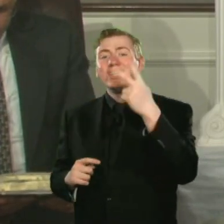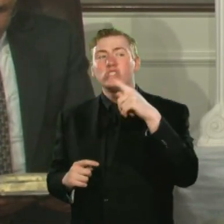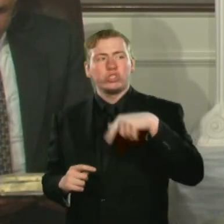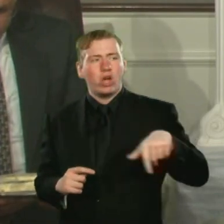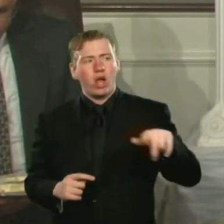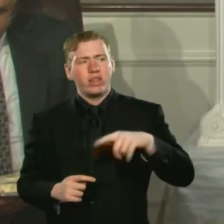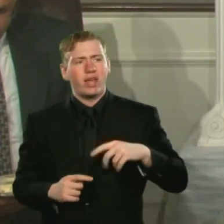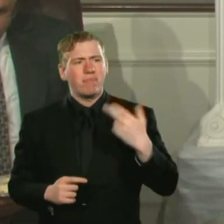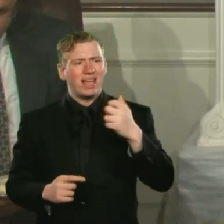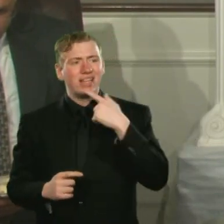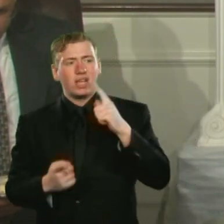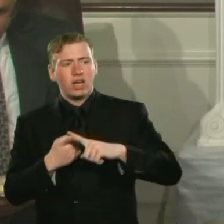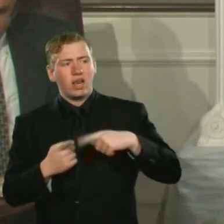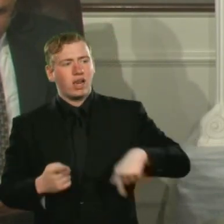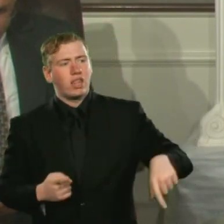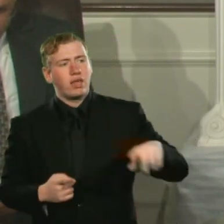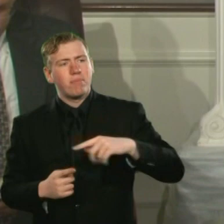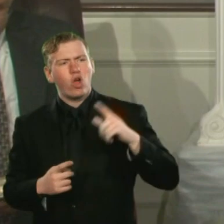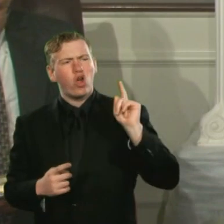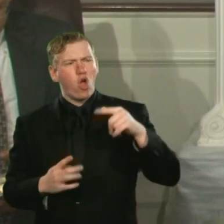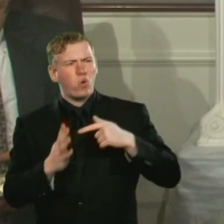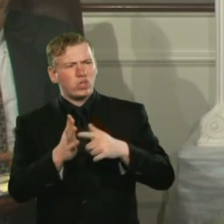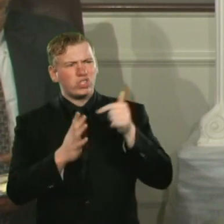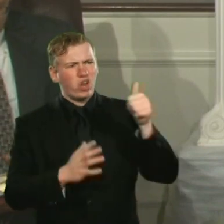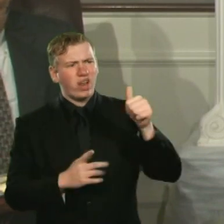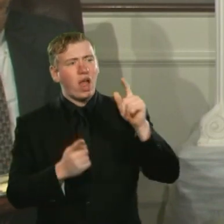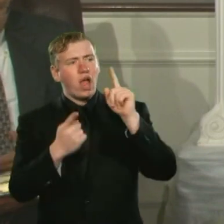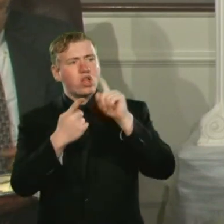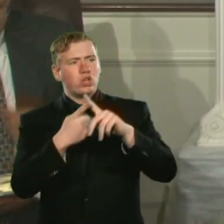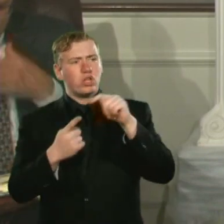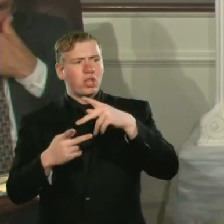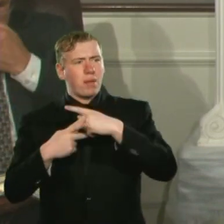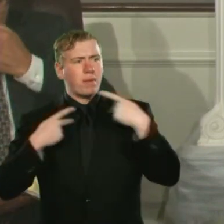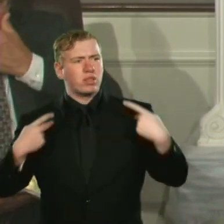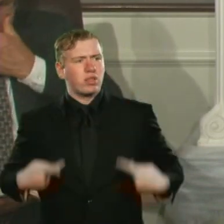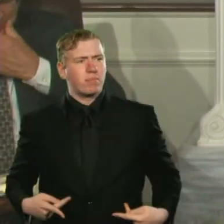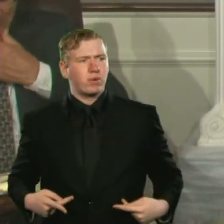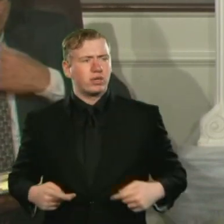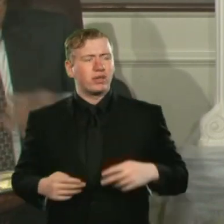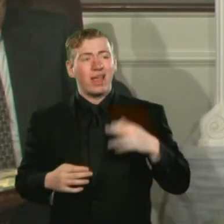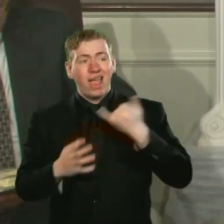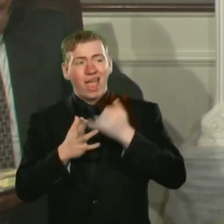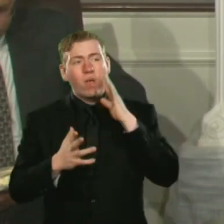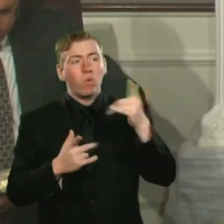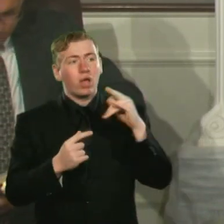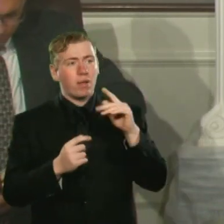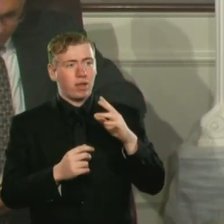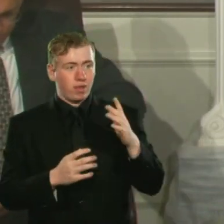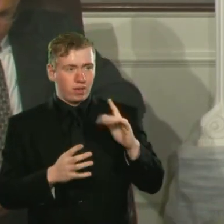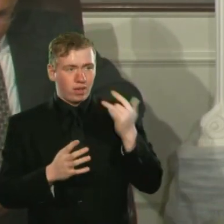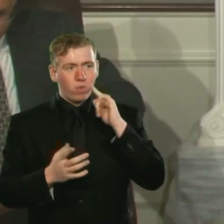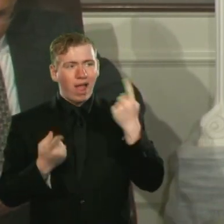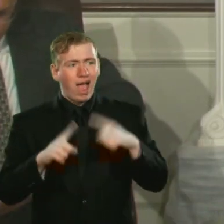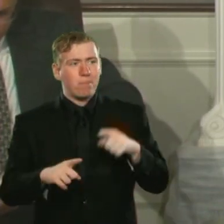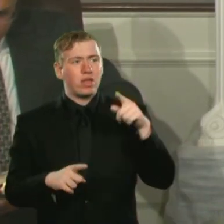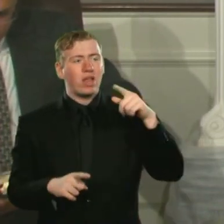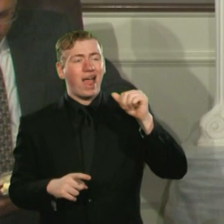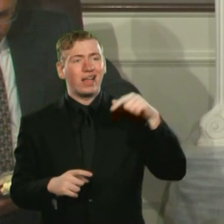them, he said unto them, go show yourself unto the priest. And it shall come to pass that